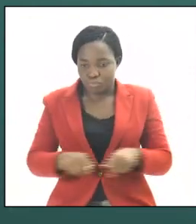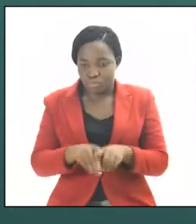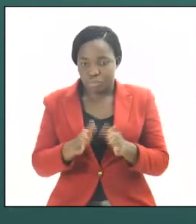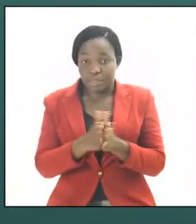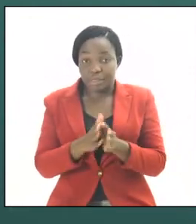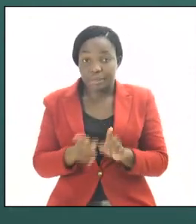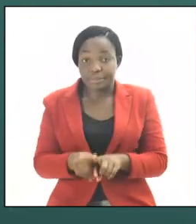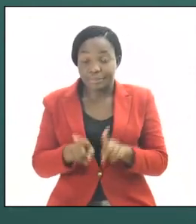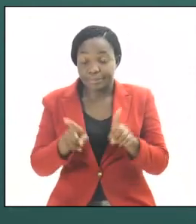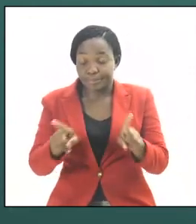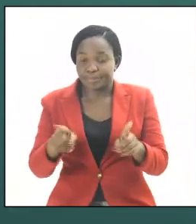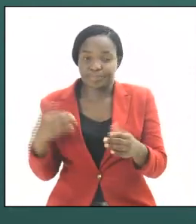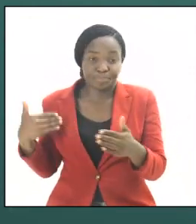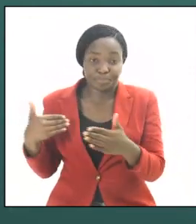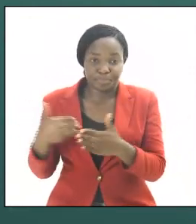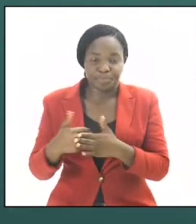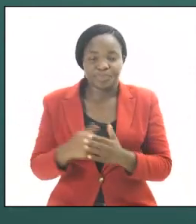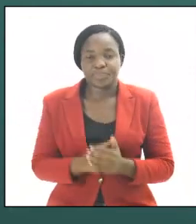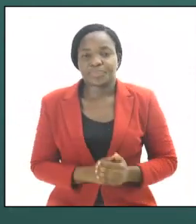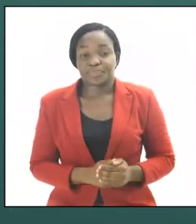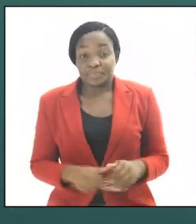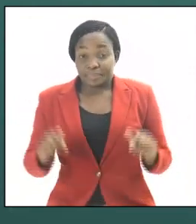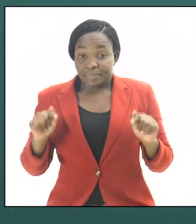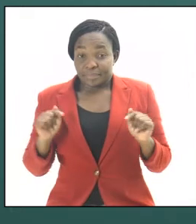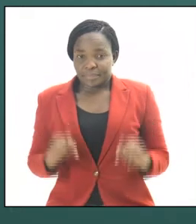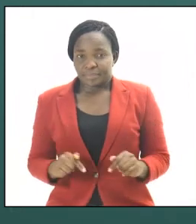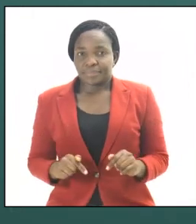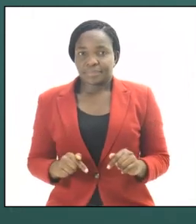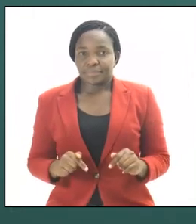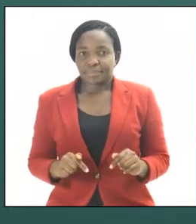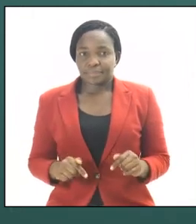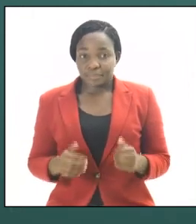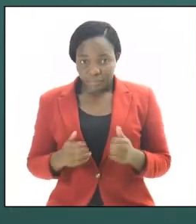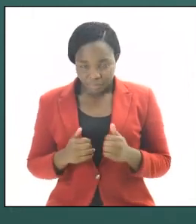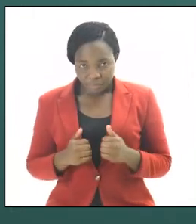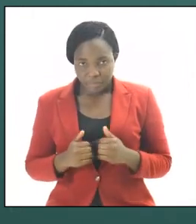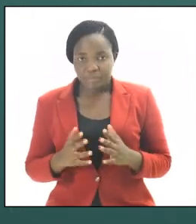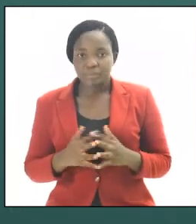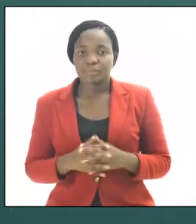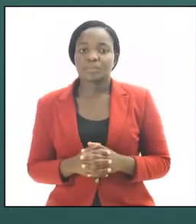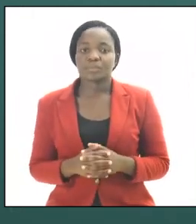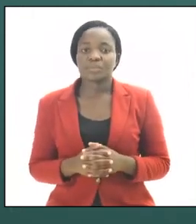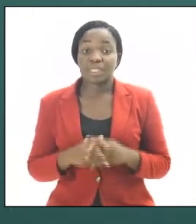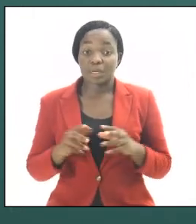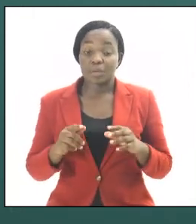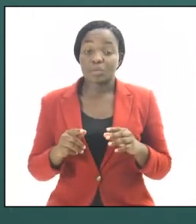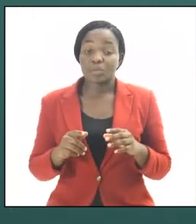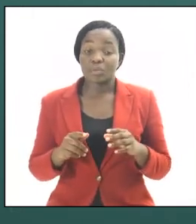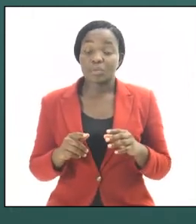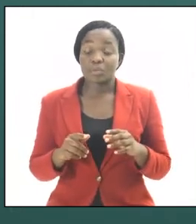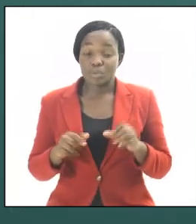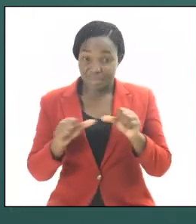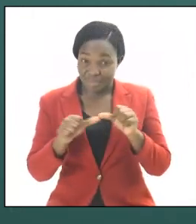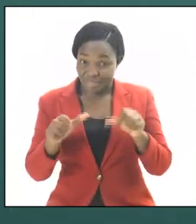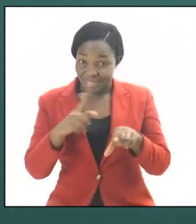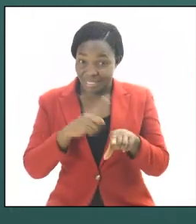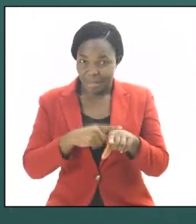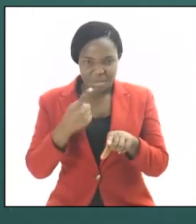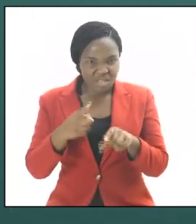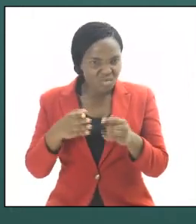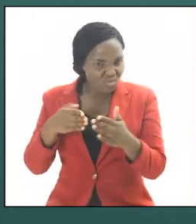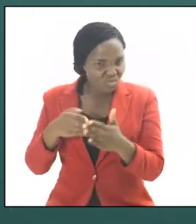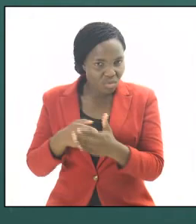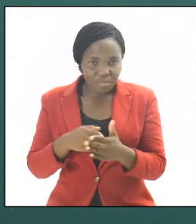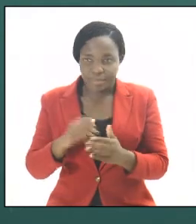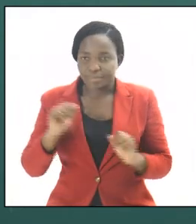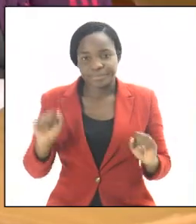was good. Now, let's get moving, because we can measure time, but it is not stopping for